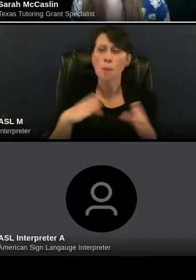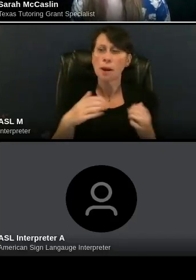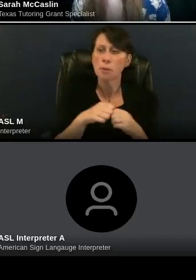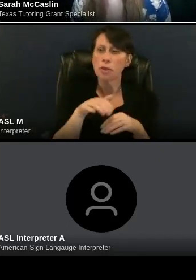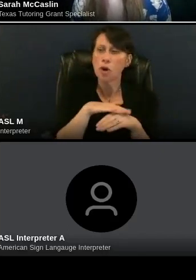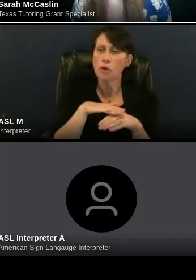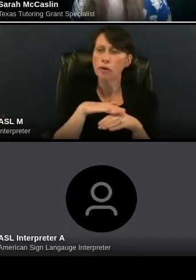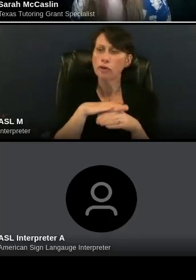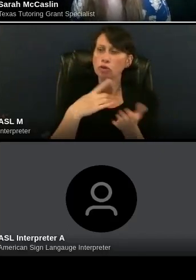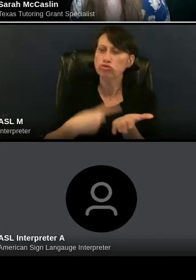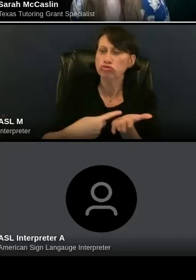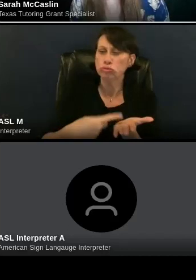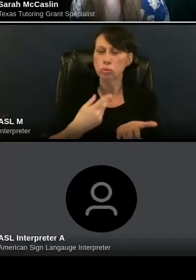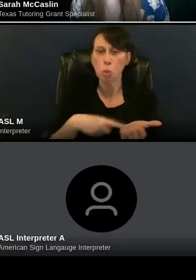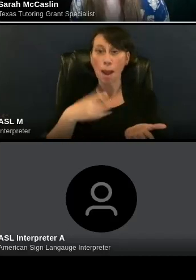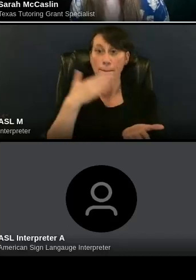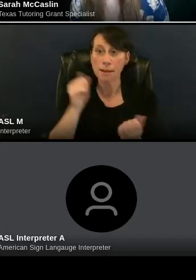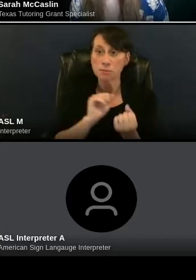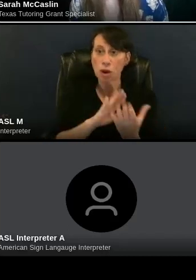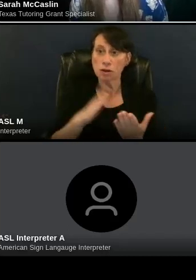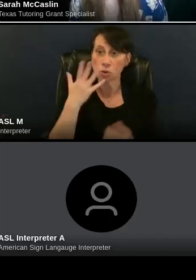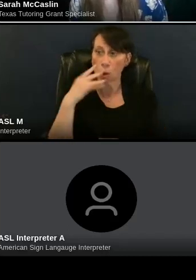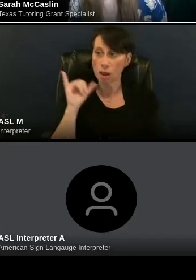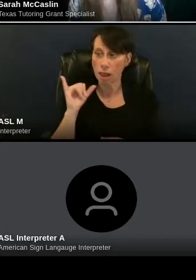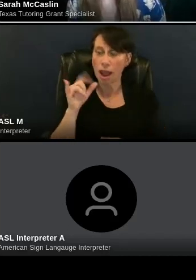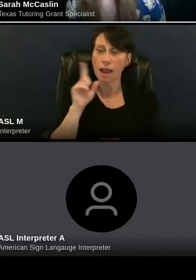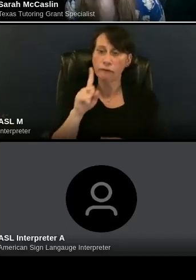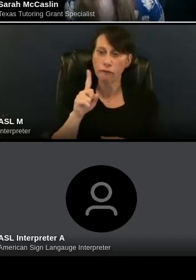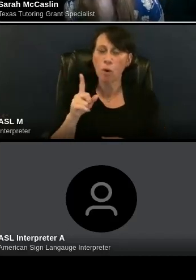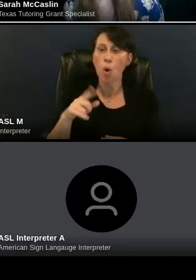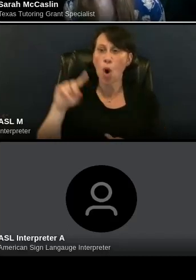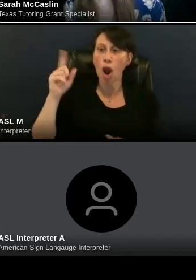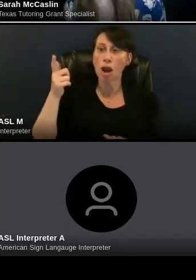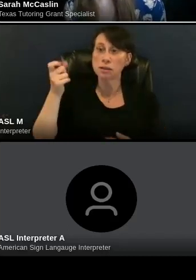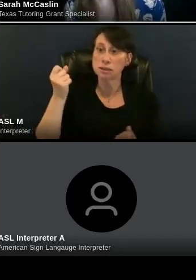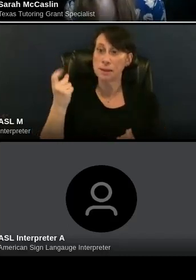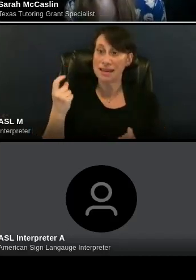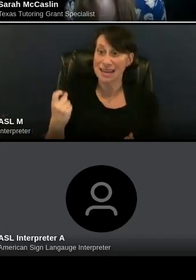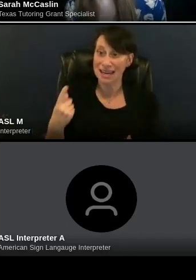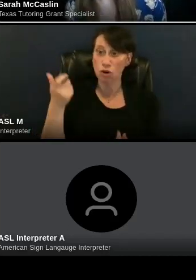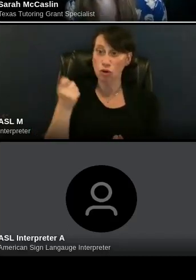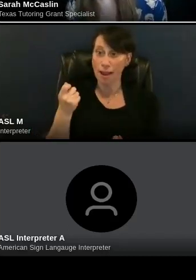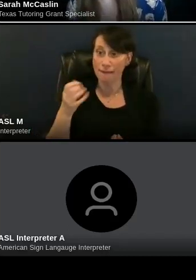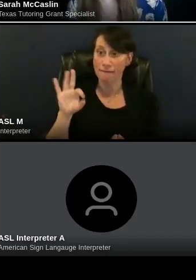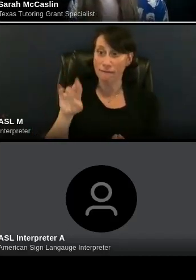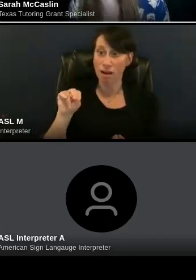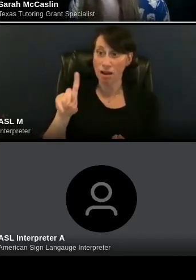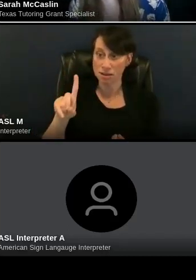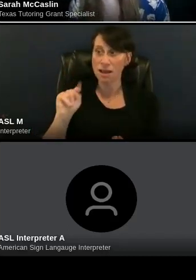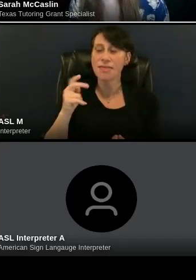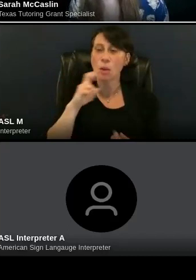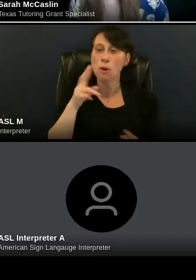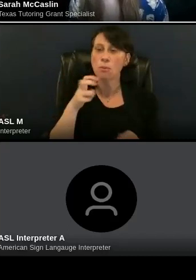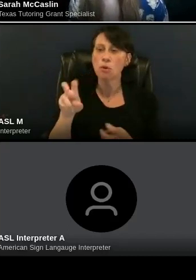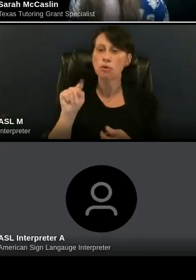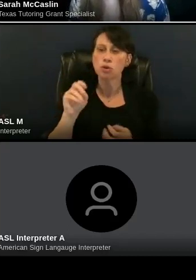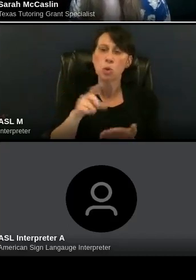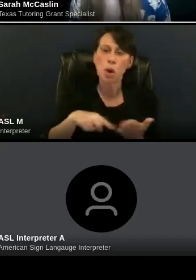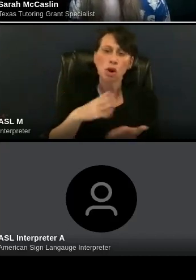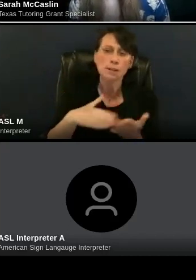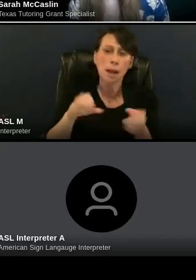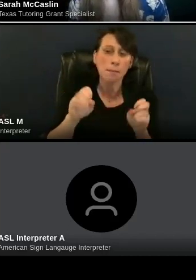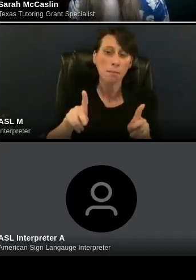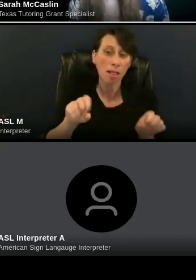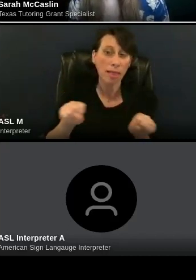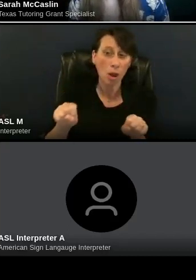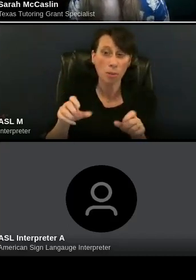overview of really what best practice looks like when it comes to drawing down grant funds. And then we'll move into what are some allowable